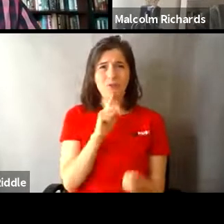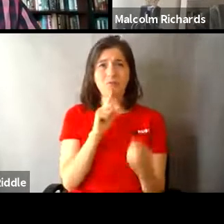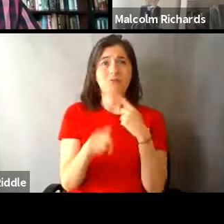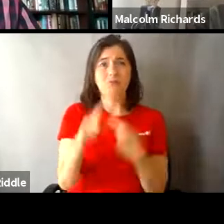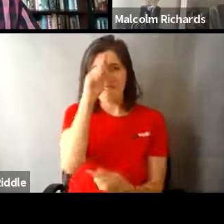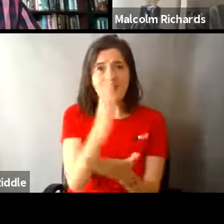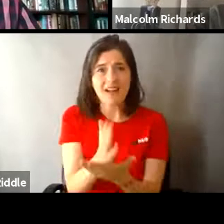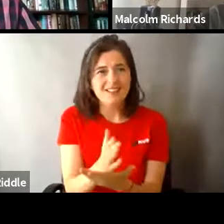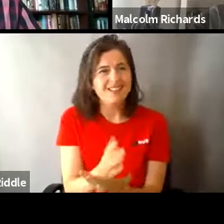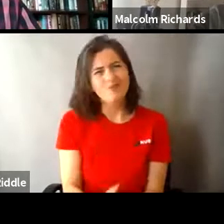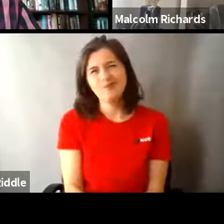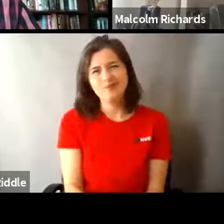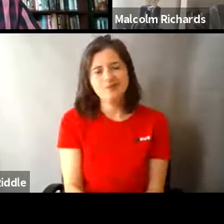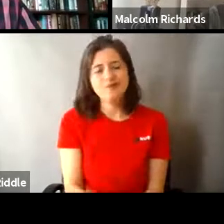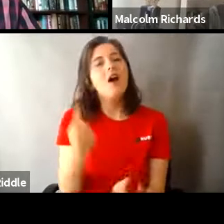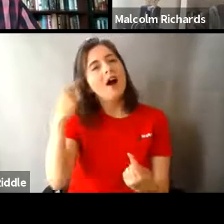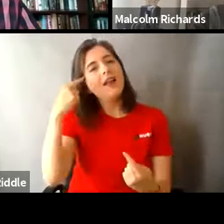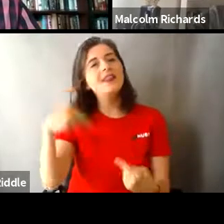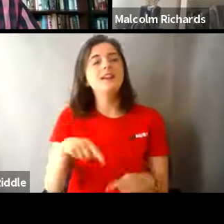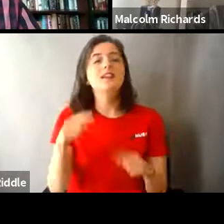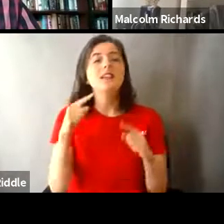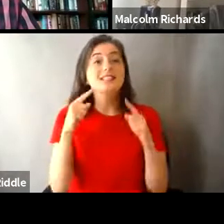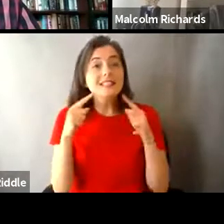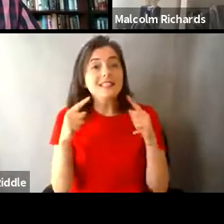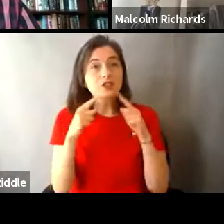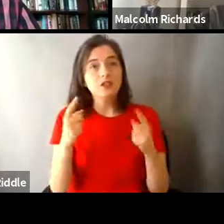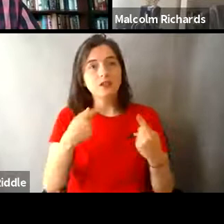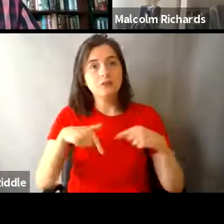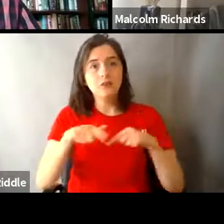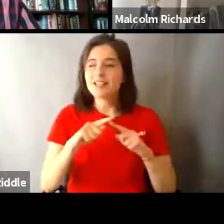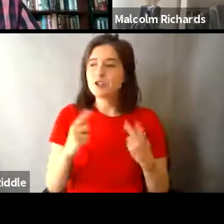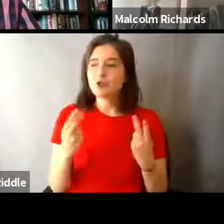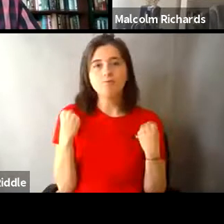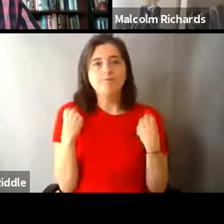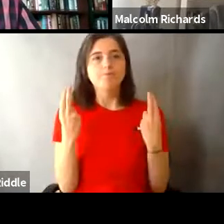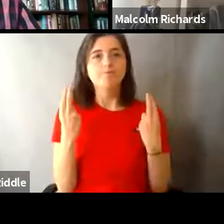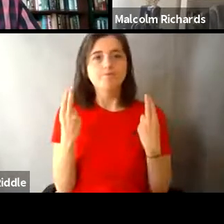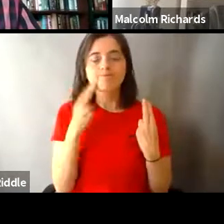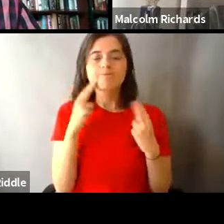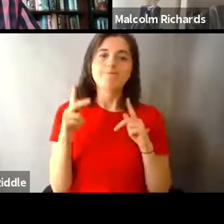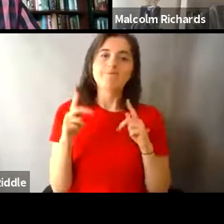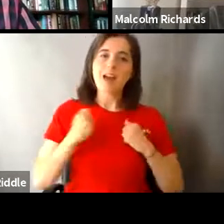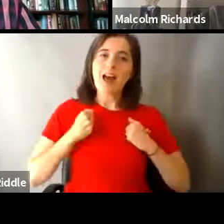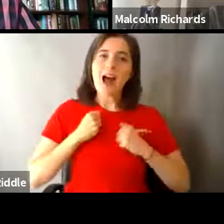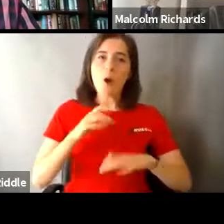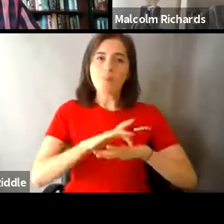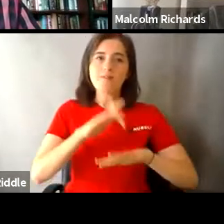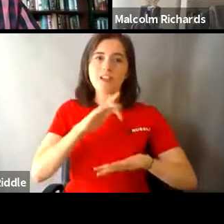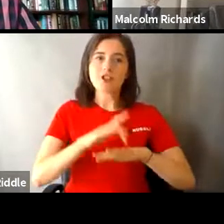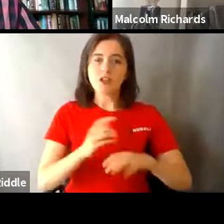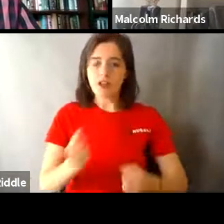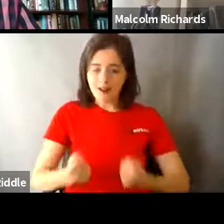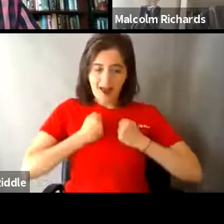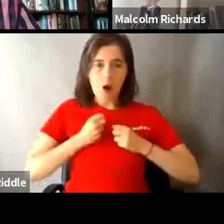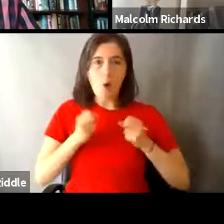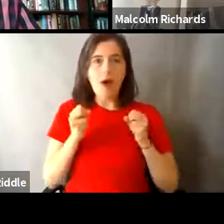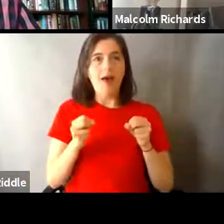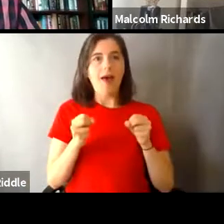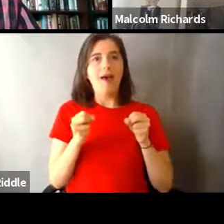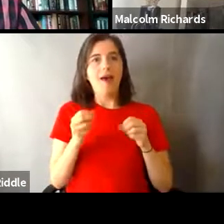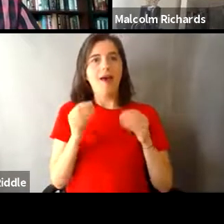we need to do as teachers is stand up for our profession and stand up for our education system, and then we really could have what Cuba